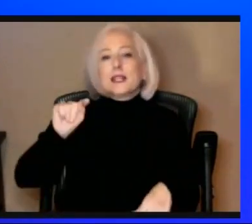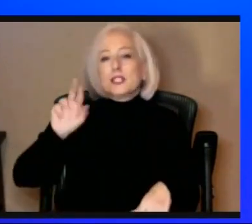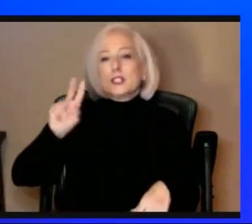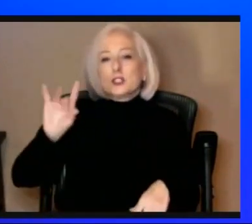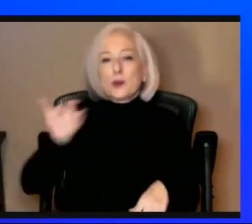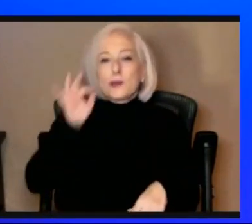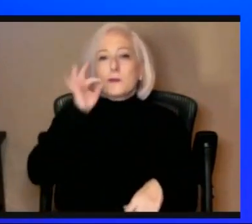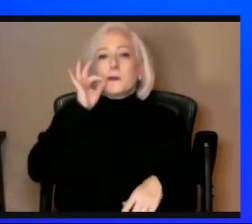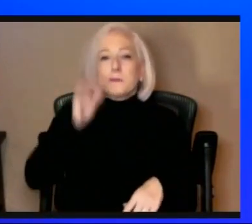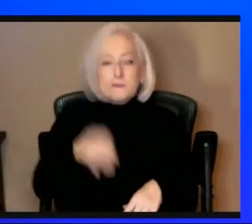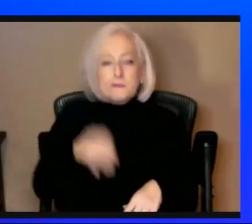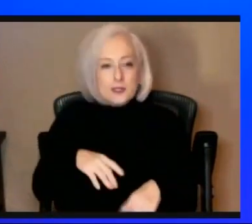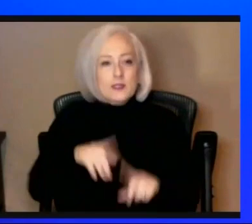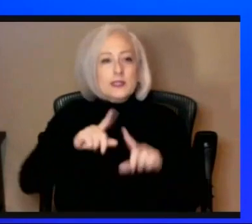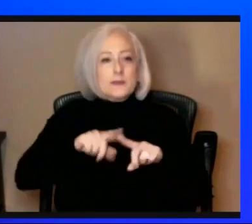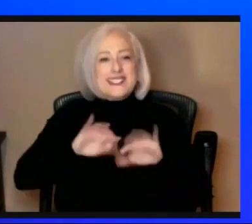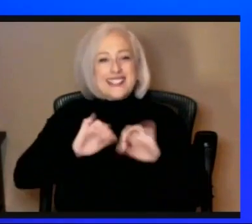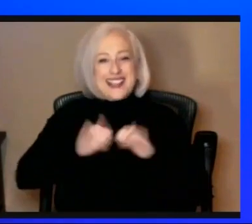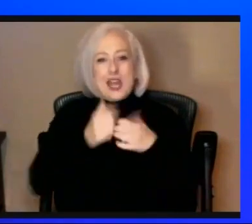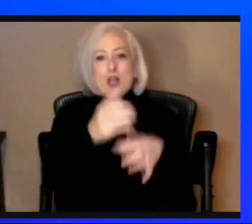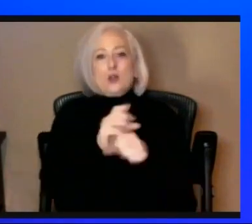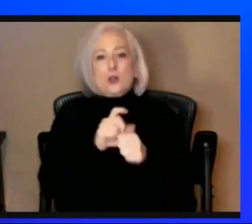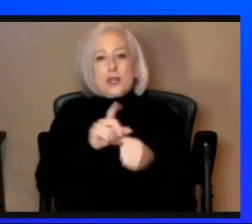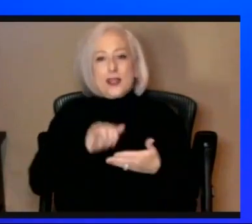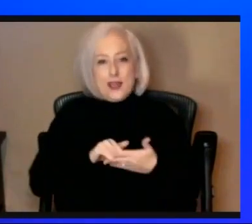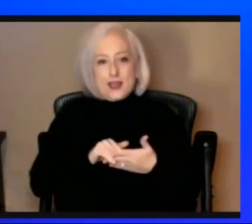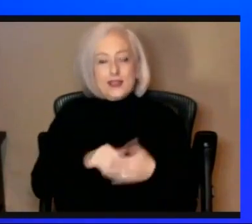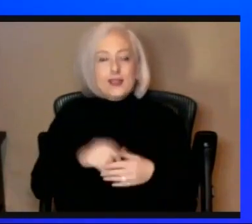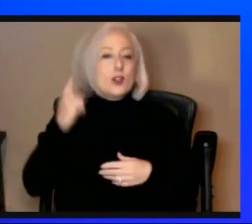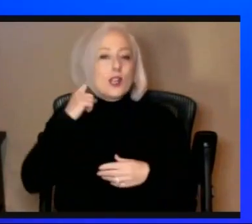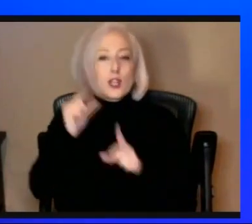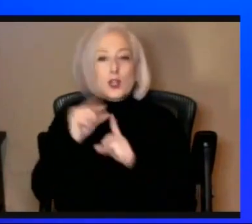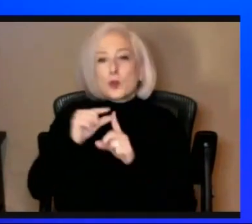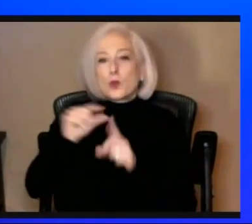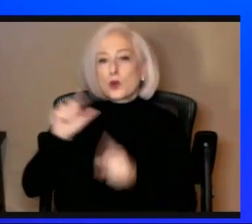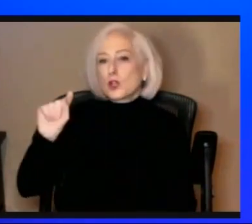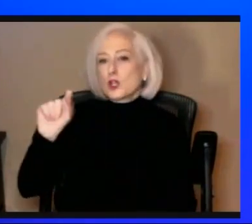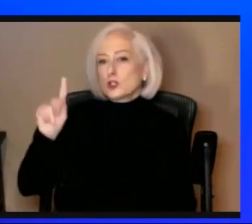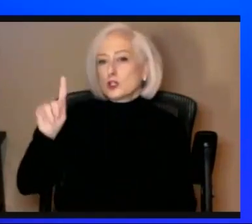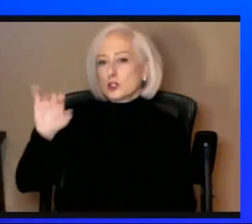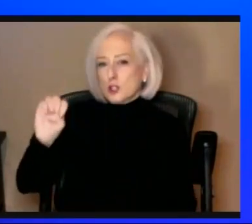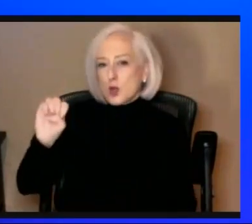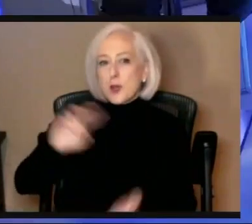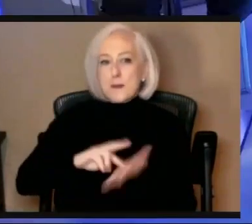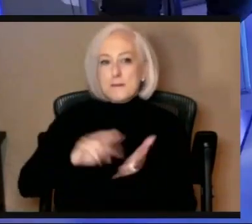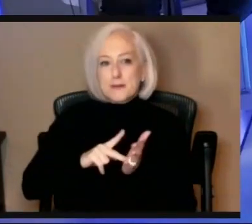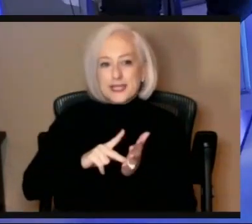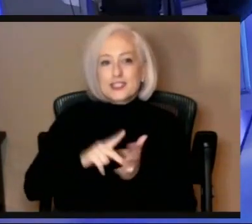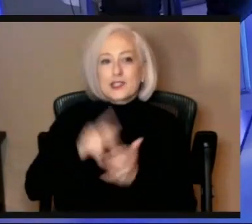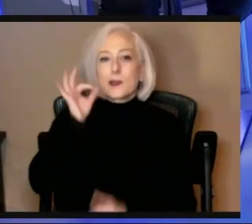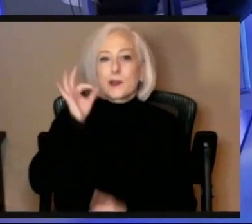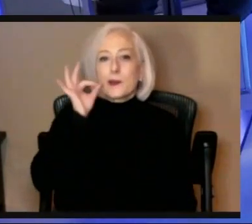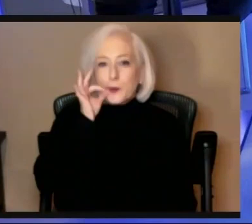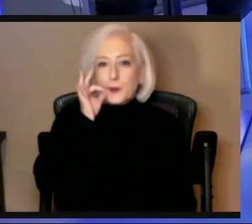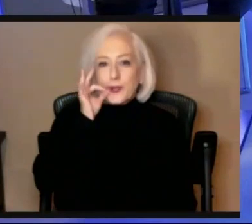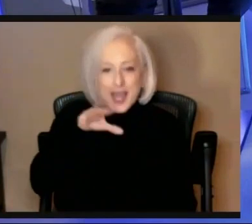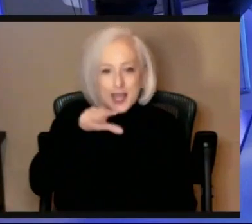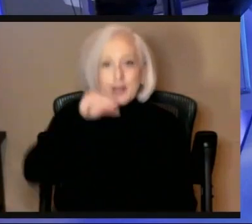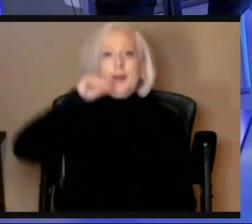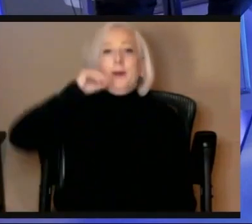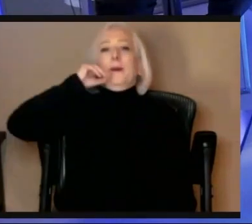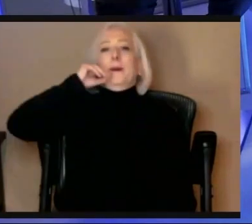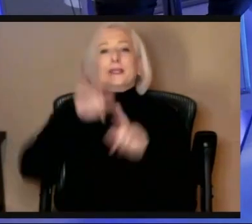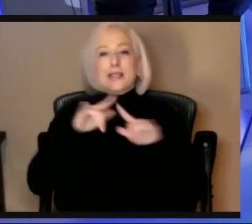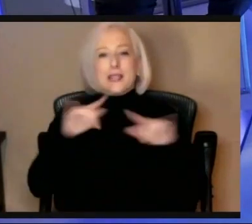of delivery. For those of you who haven't heard the word toke, that means you're inhaling and smoking marijuana. Thank you for this lesson. Yeah, well, I'm